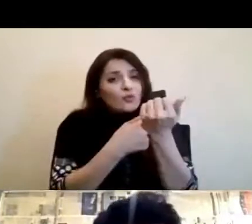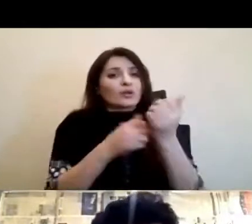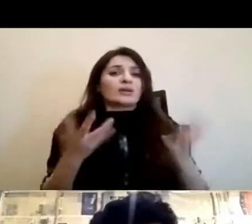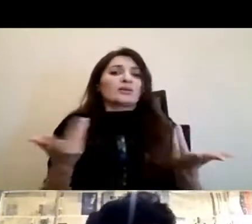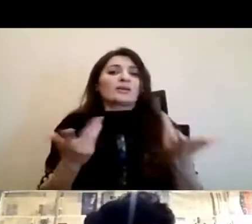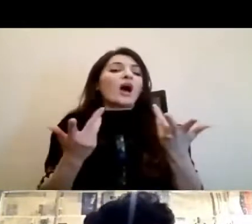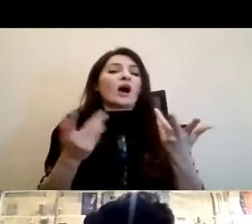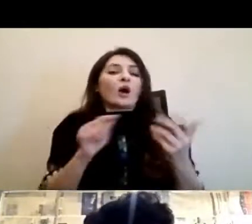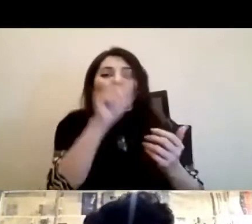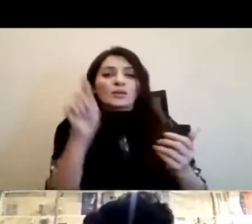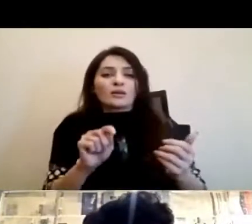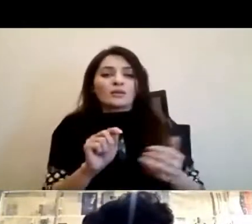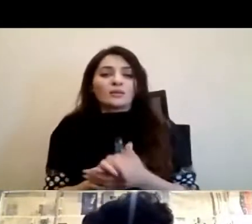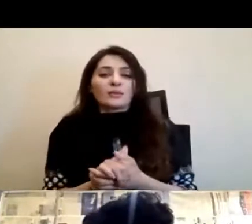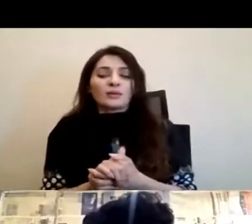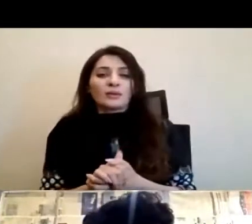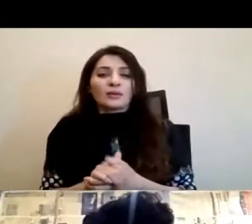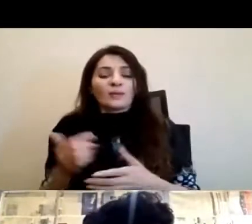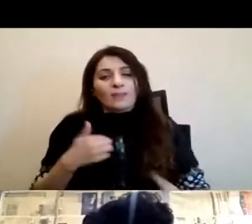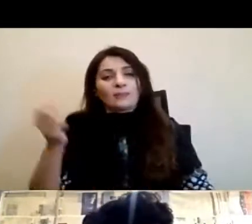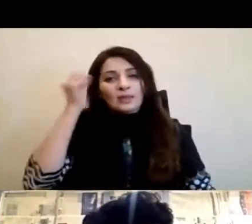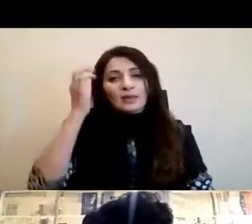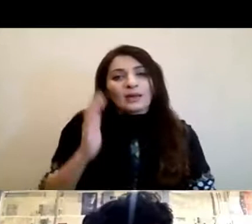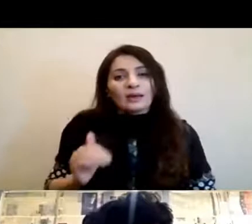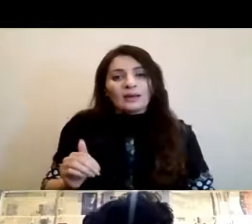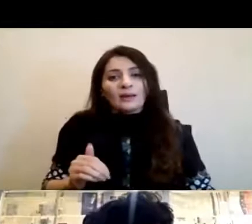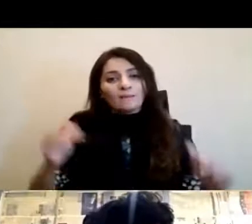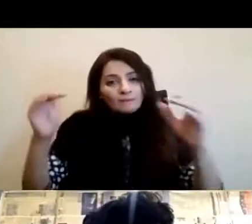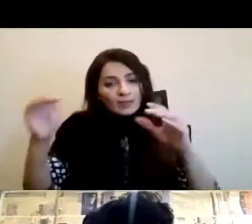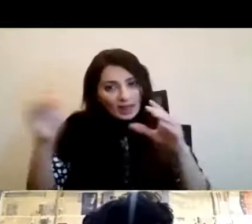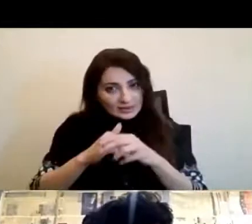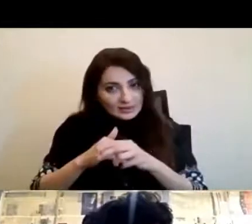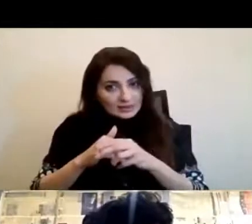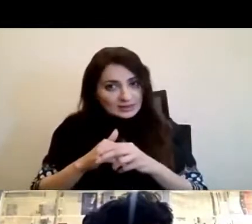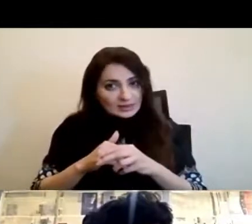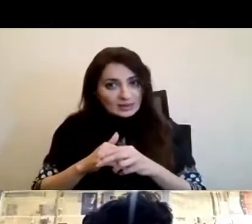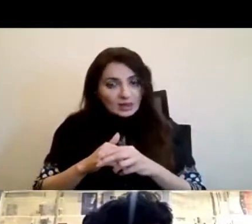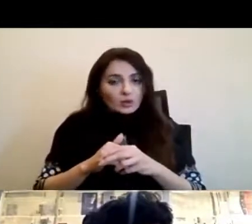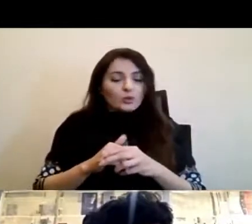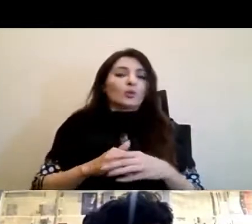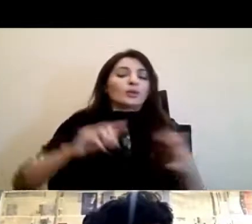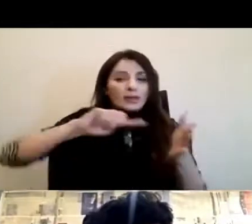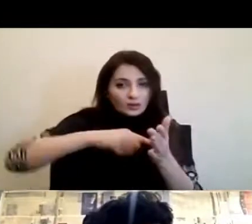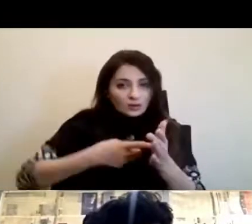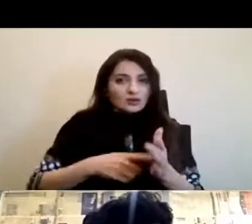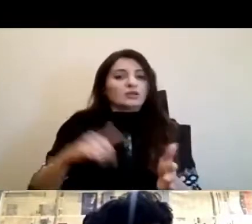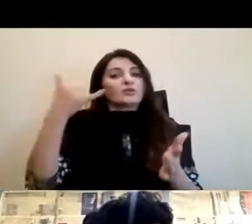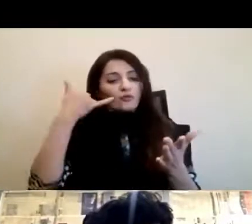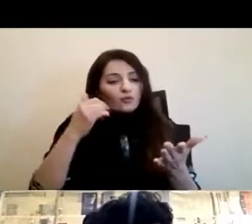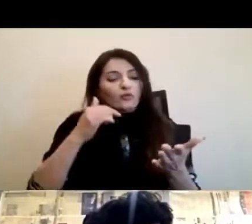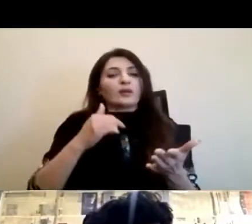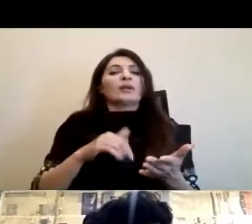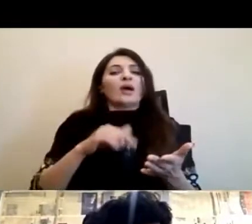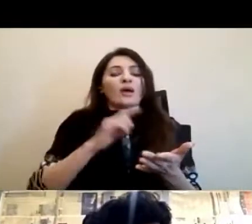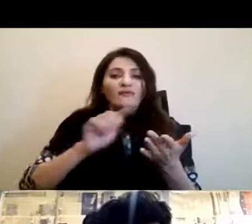Sure. I think access to technologies, computer, mobile phone, assistive technologies,